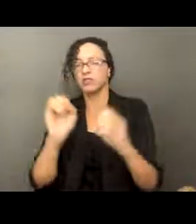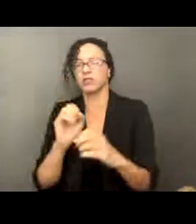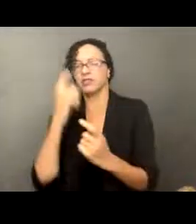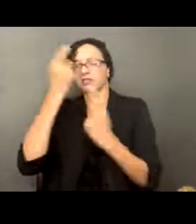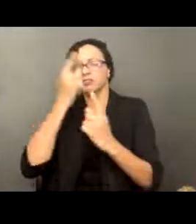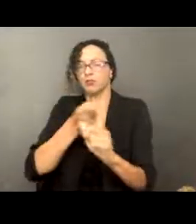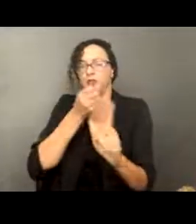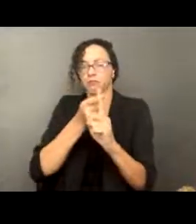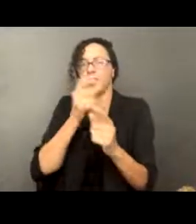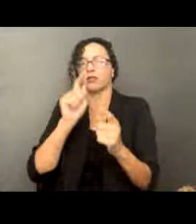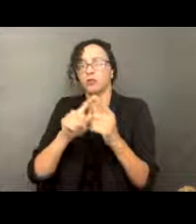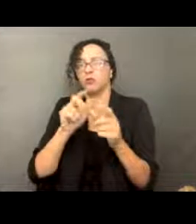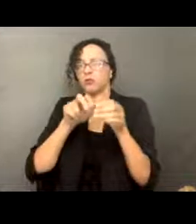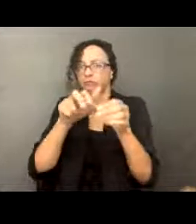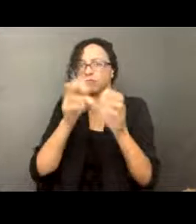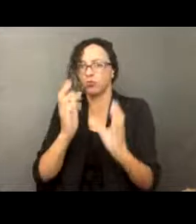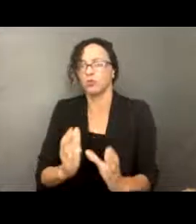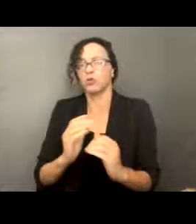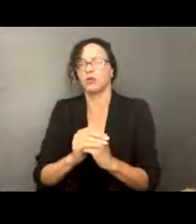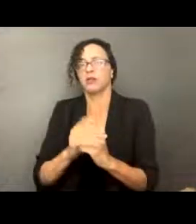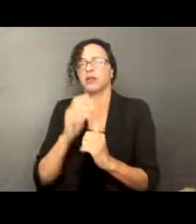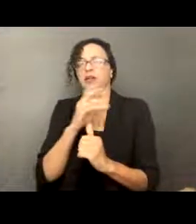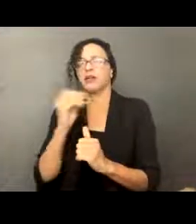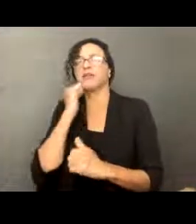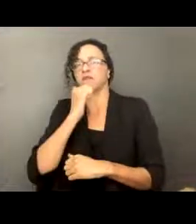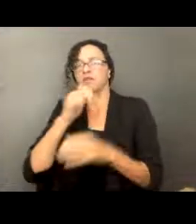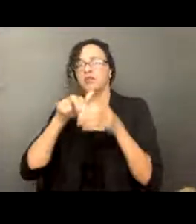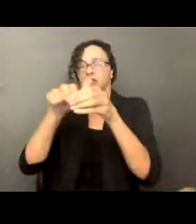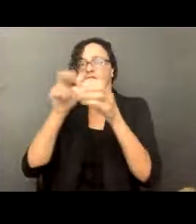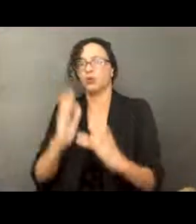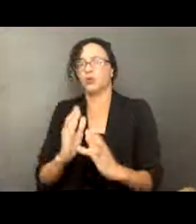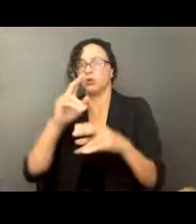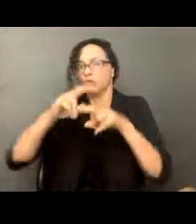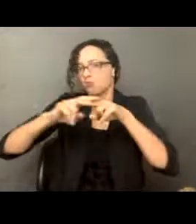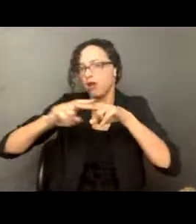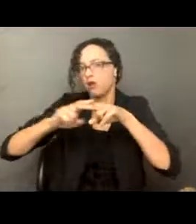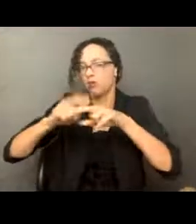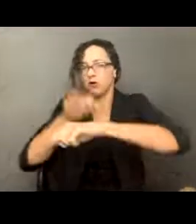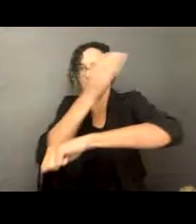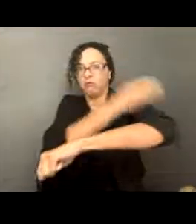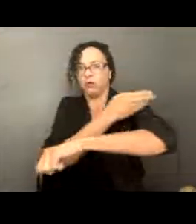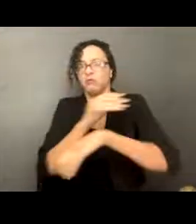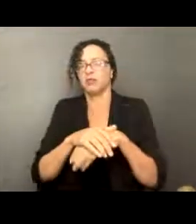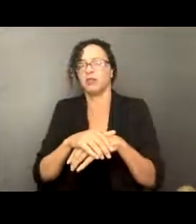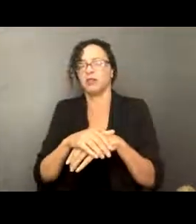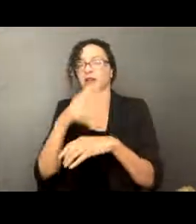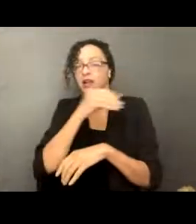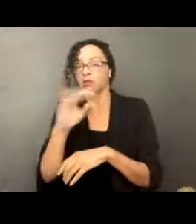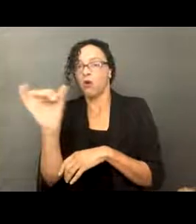with commuter rail, freight movement, and even as we heard at that meeting, national security.